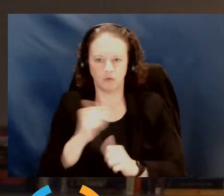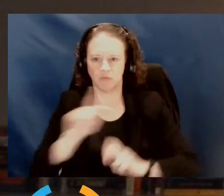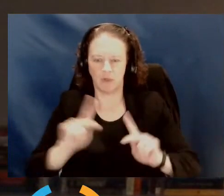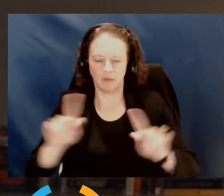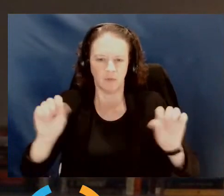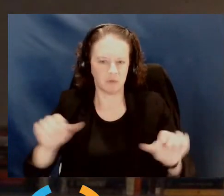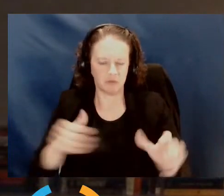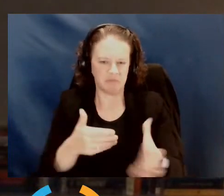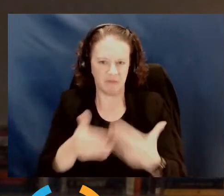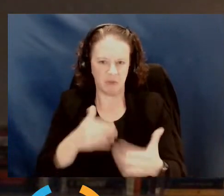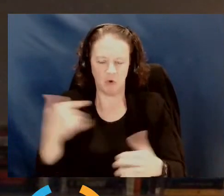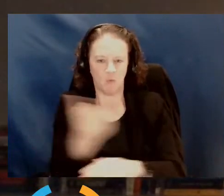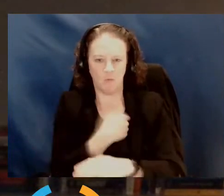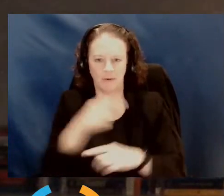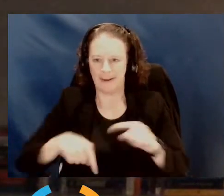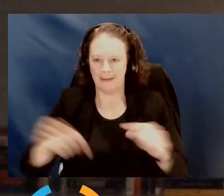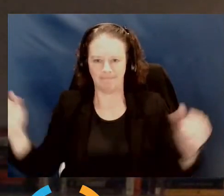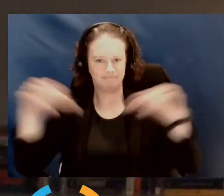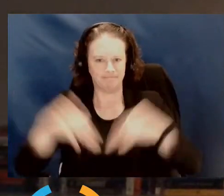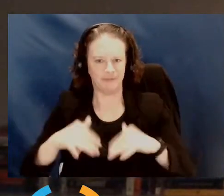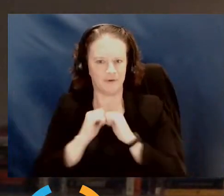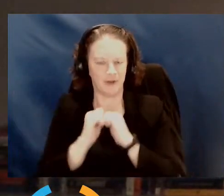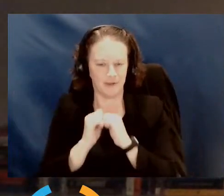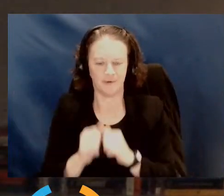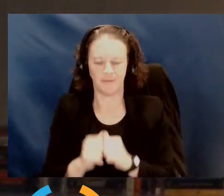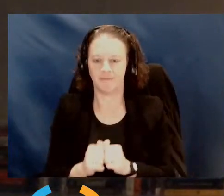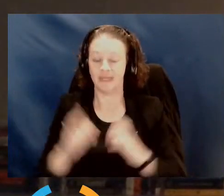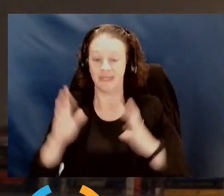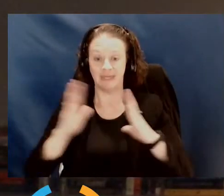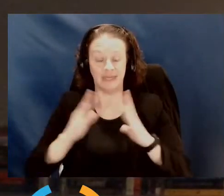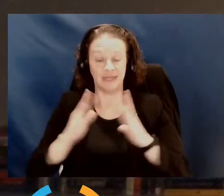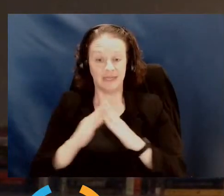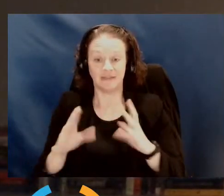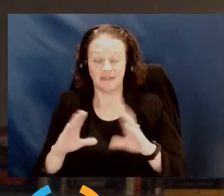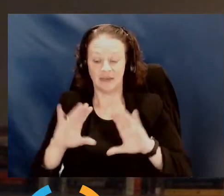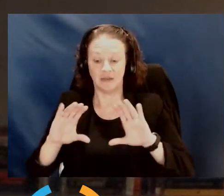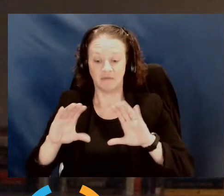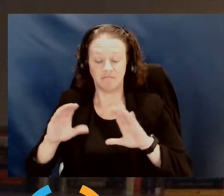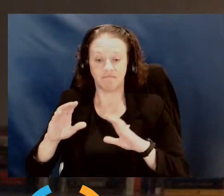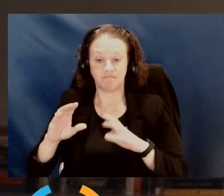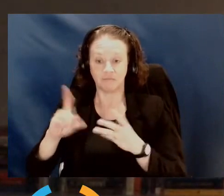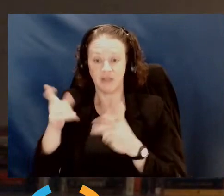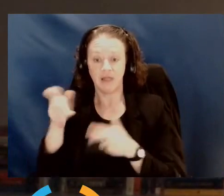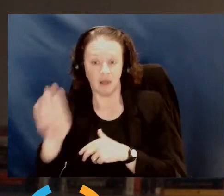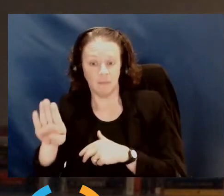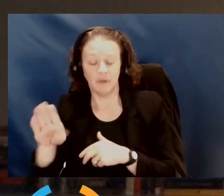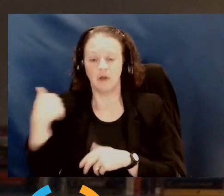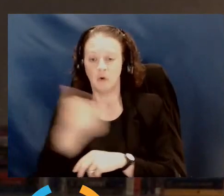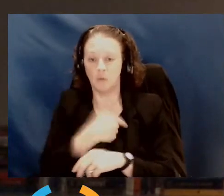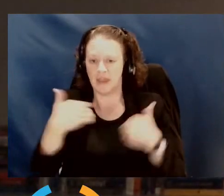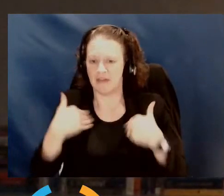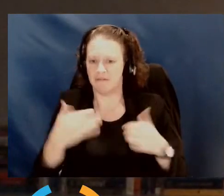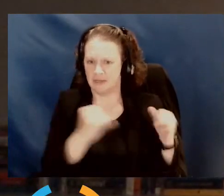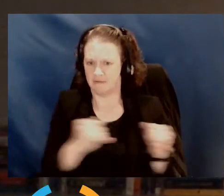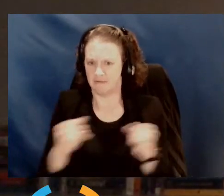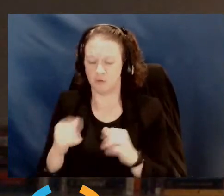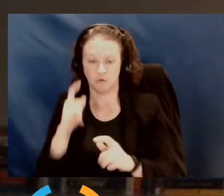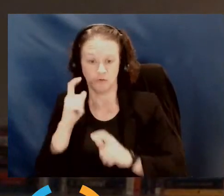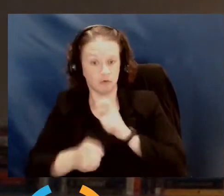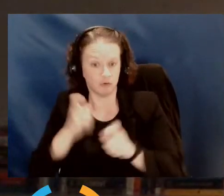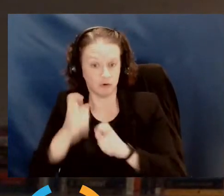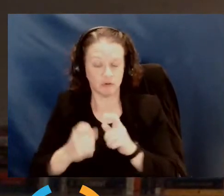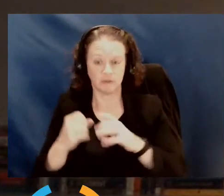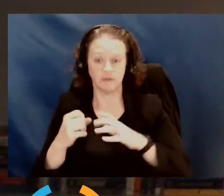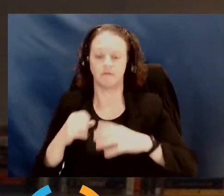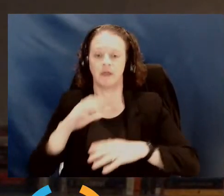all these years through the generous support of our members, individual donors, foundations, nonprofits, and